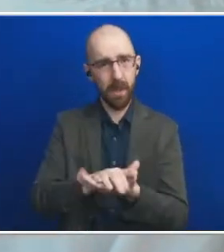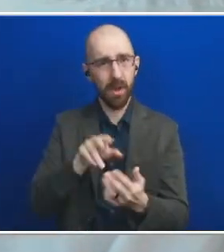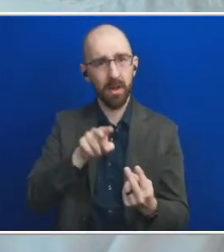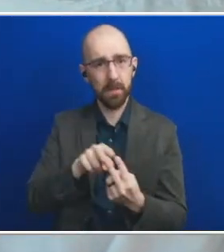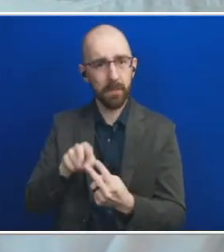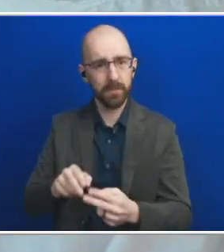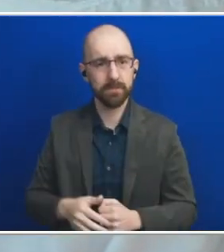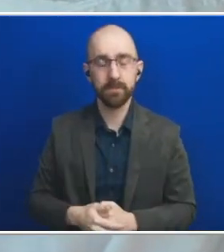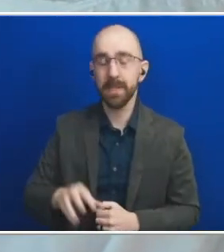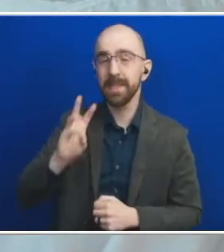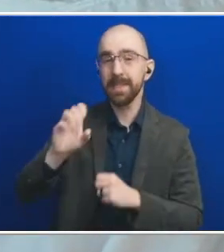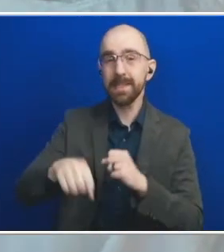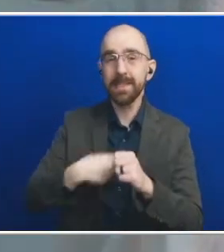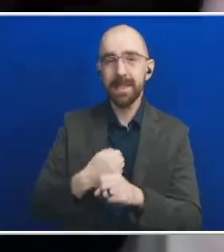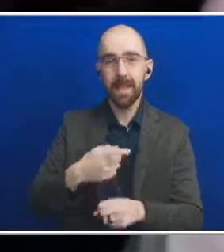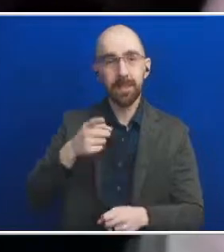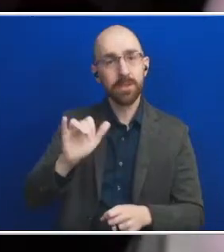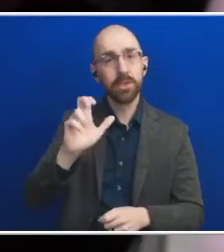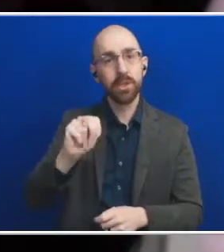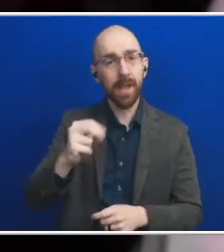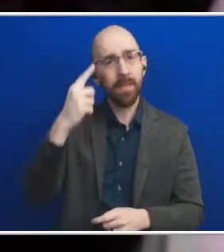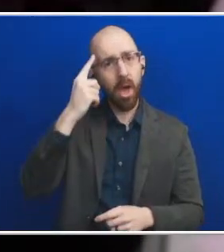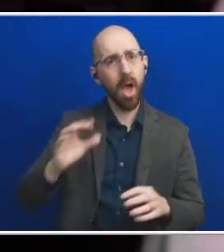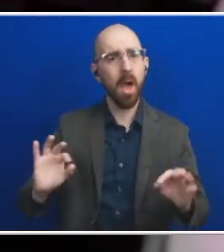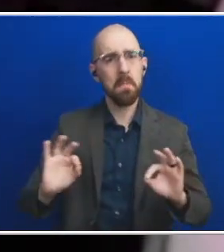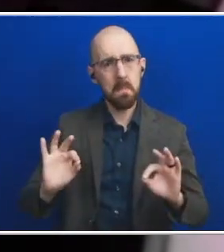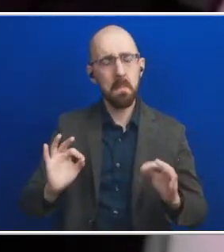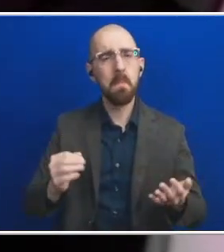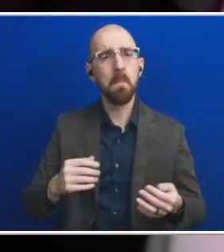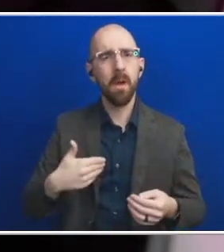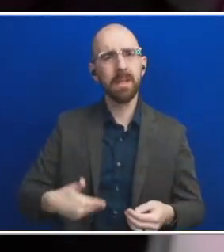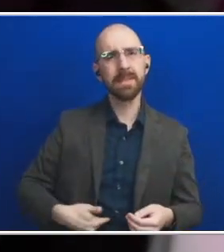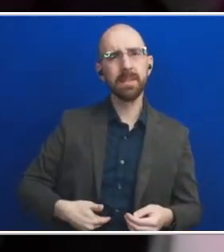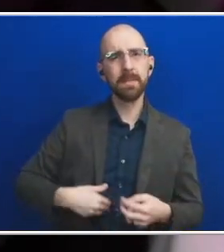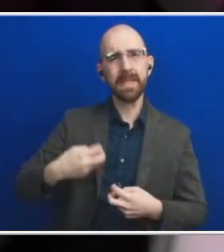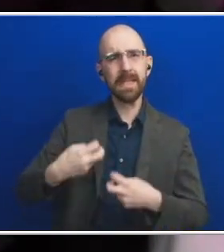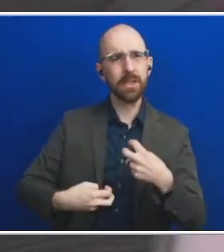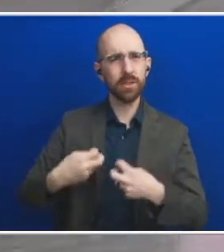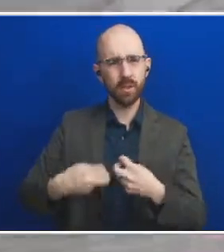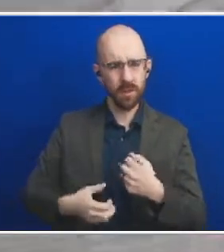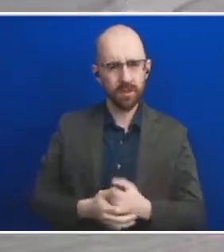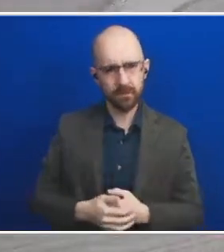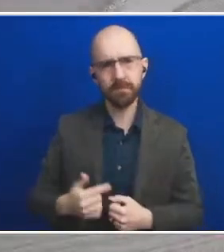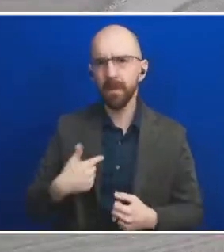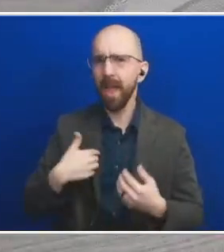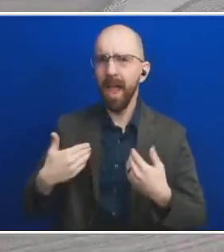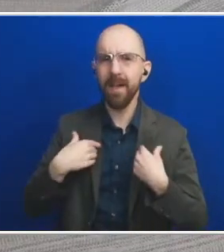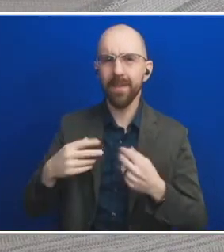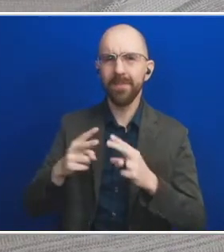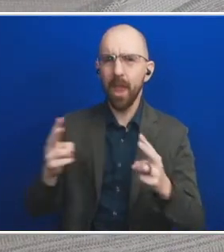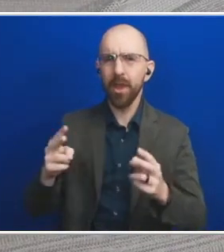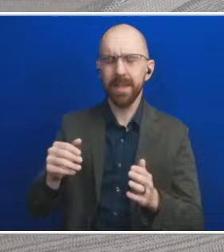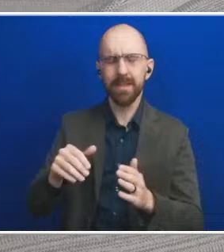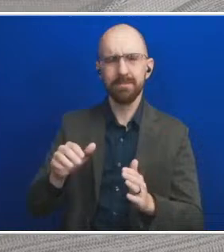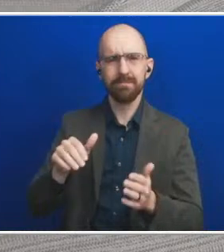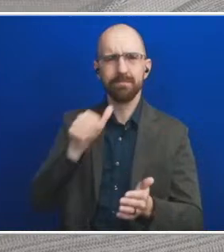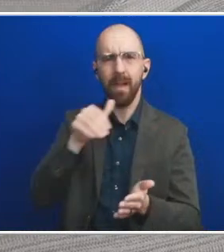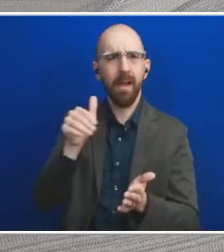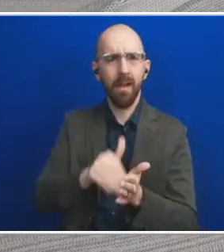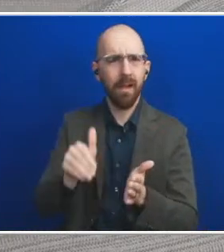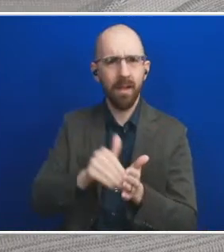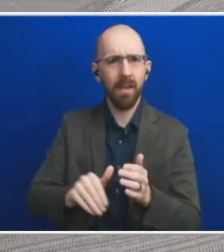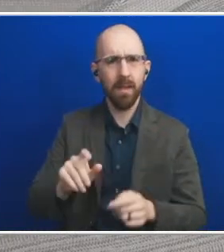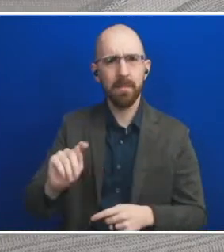Jackson thought he just suffered from so-called stomach issues. I was having just very irregular bowel movements. I was having like diarrhea